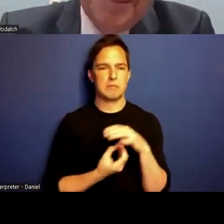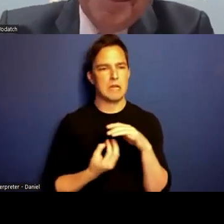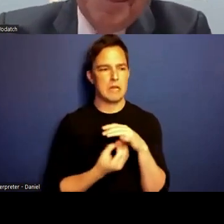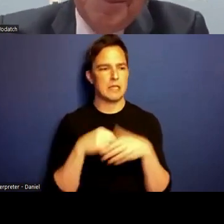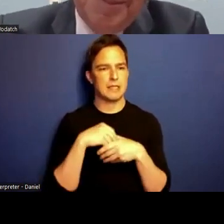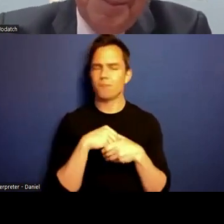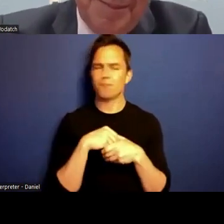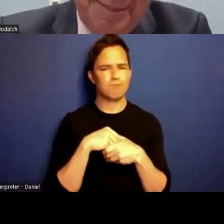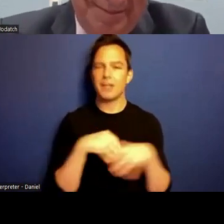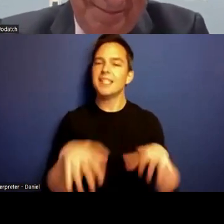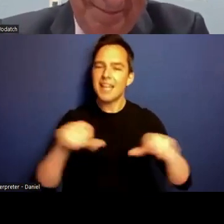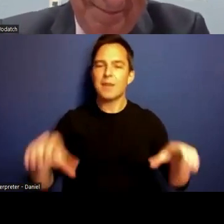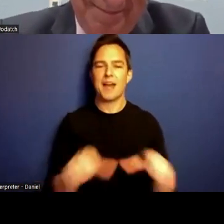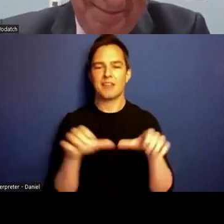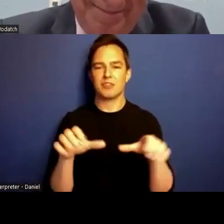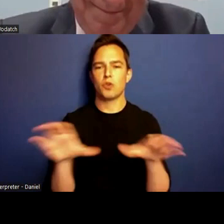And